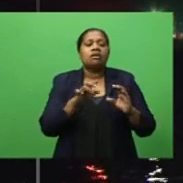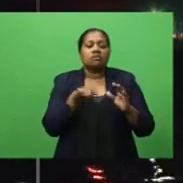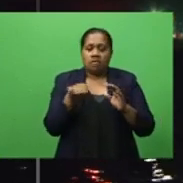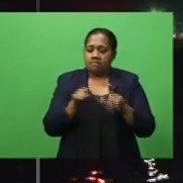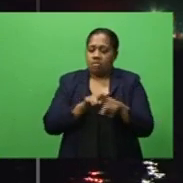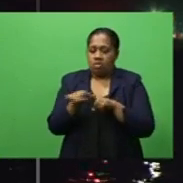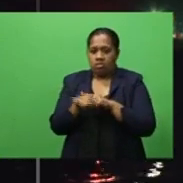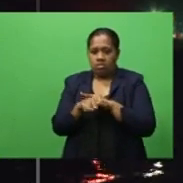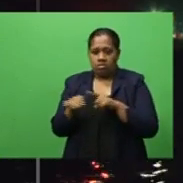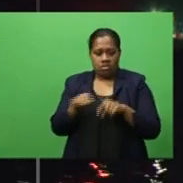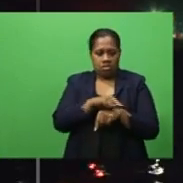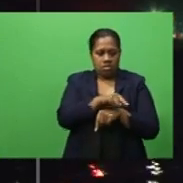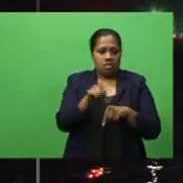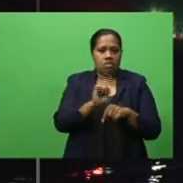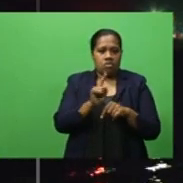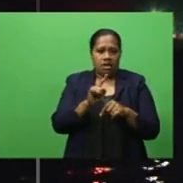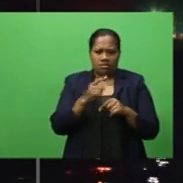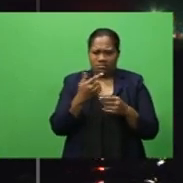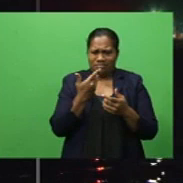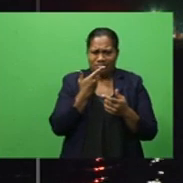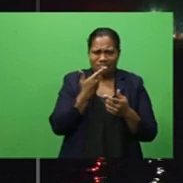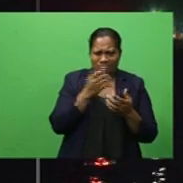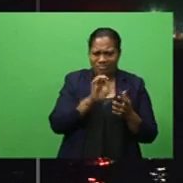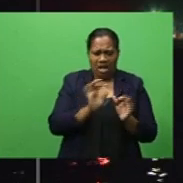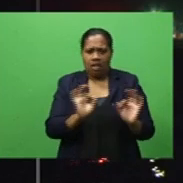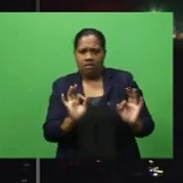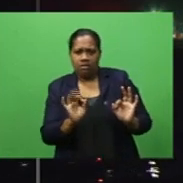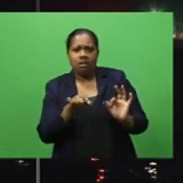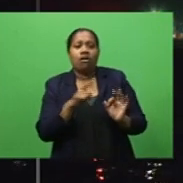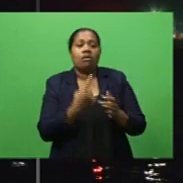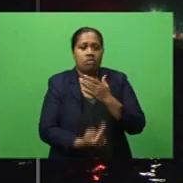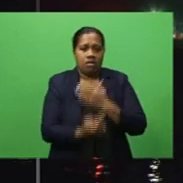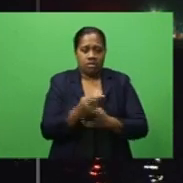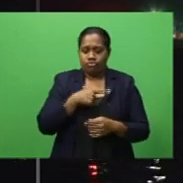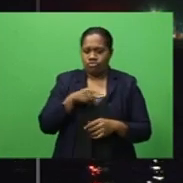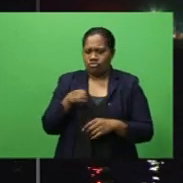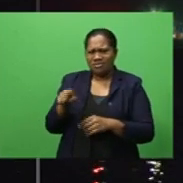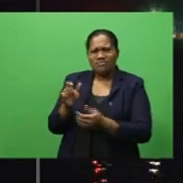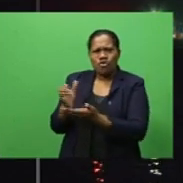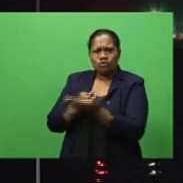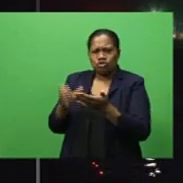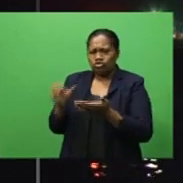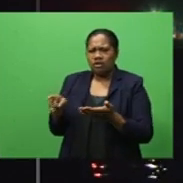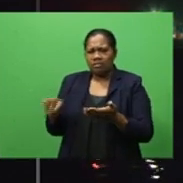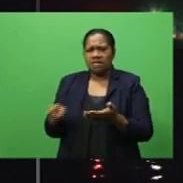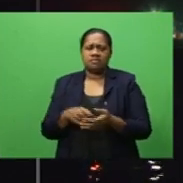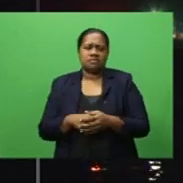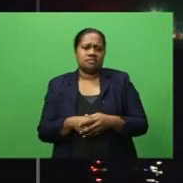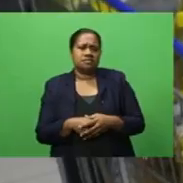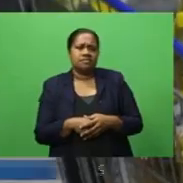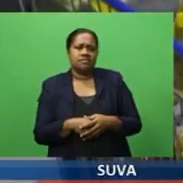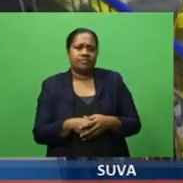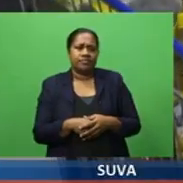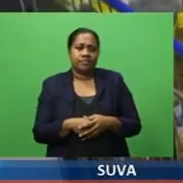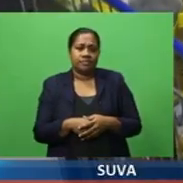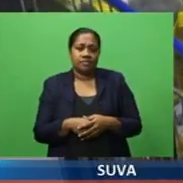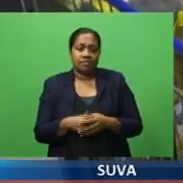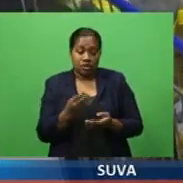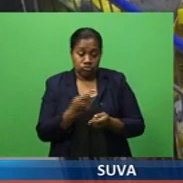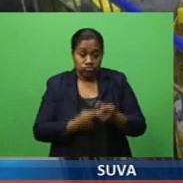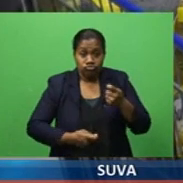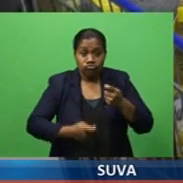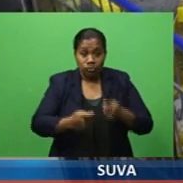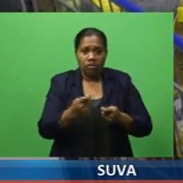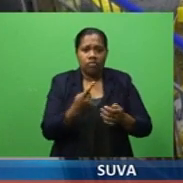who are not shying away from profiting at the expense of consumers. Kritika Kumar reports. Traders are being prosecuted